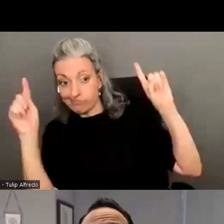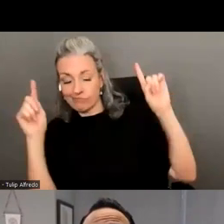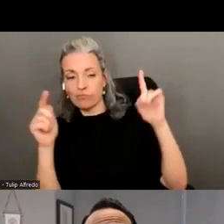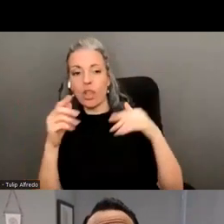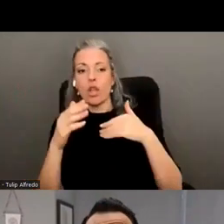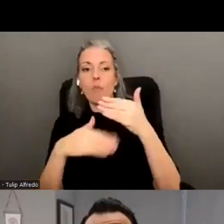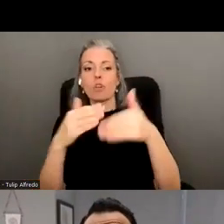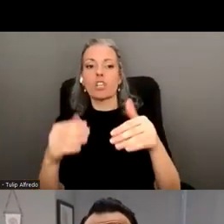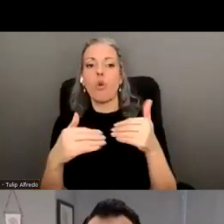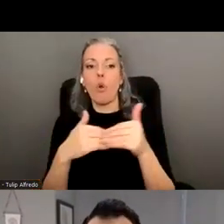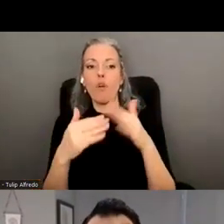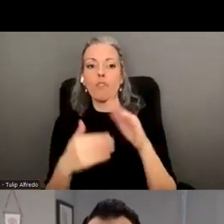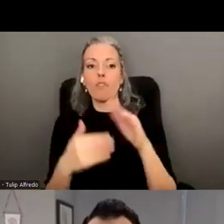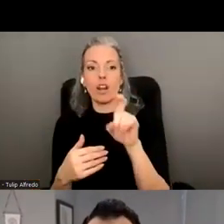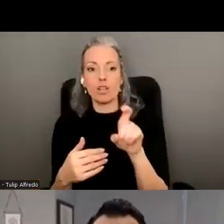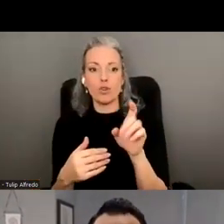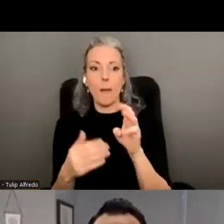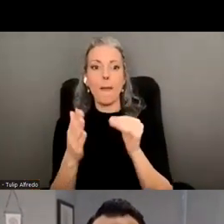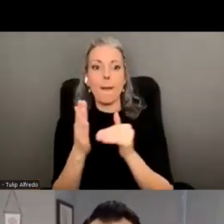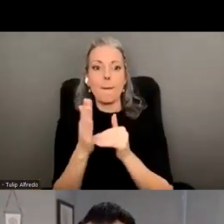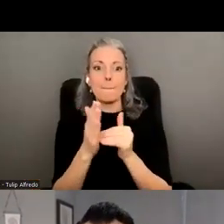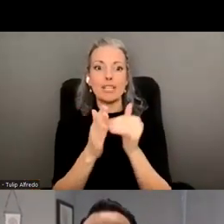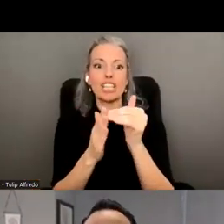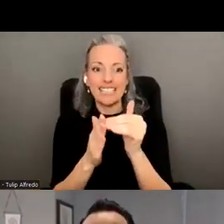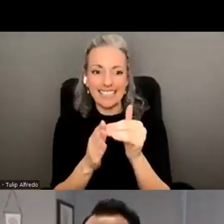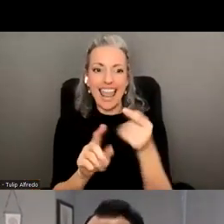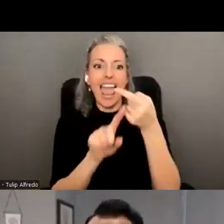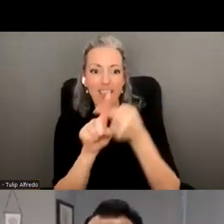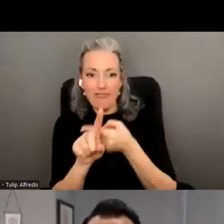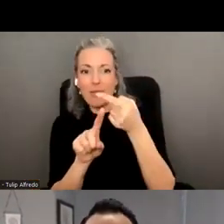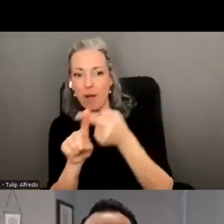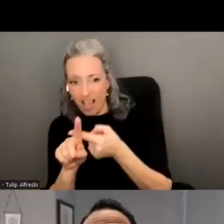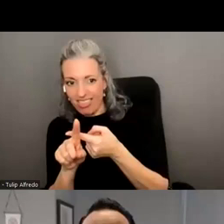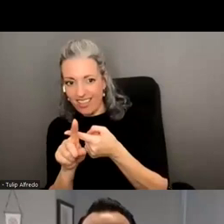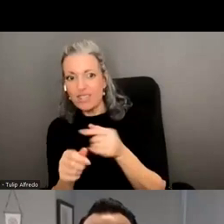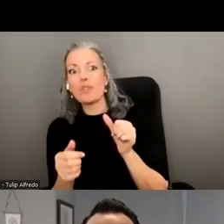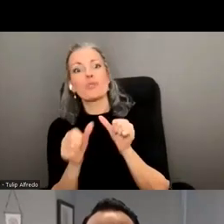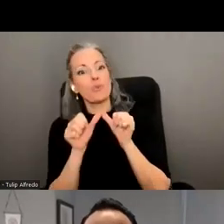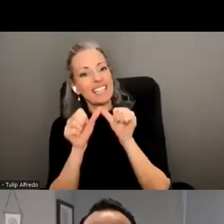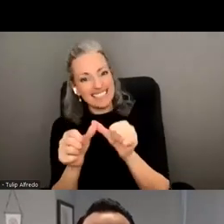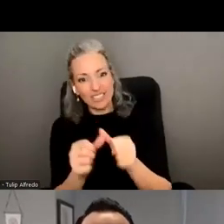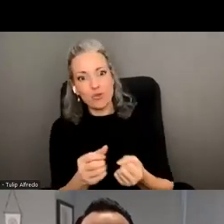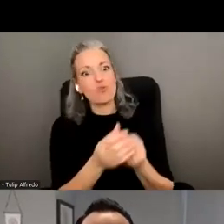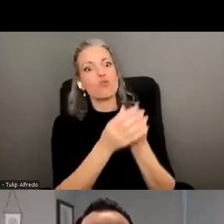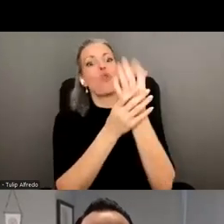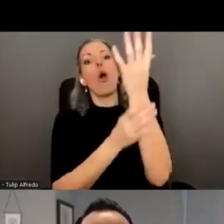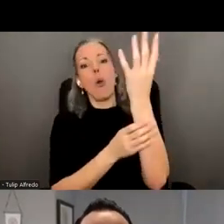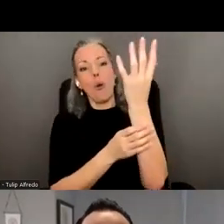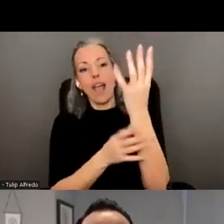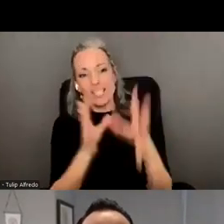over 100 million new healthcare claims and encounters each month. So that number is just going to keep growing as we add years of